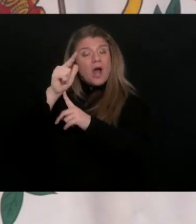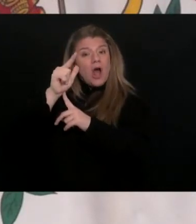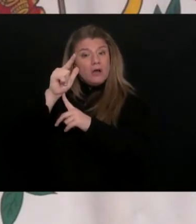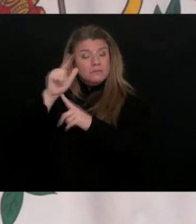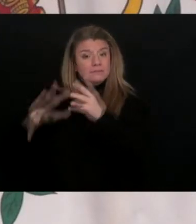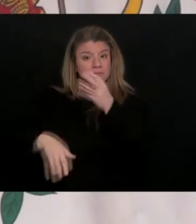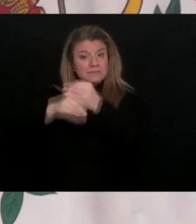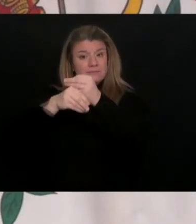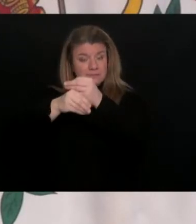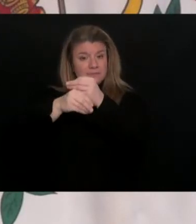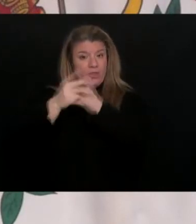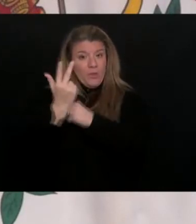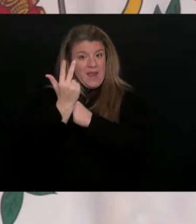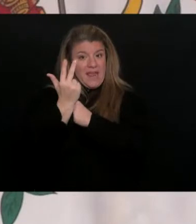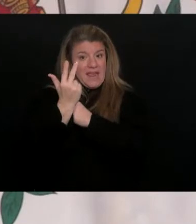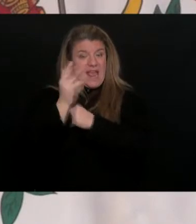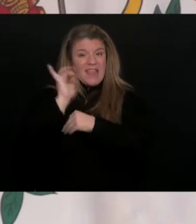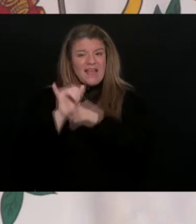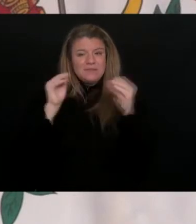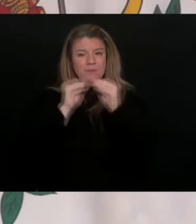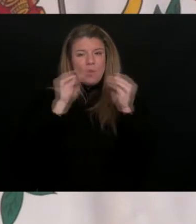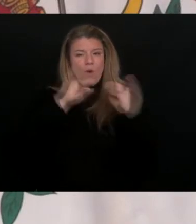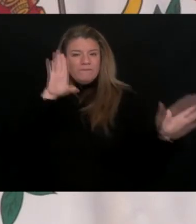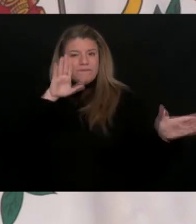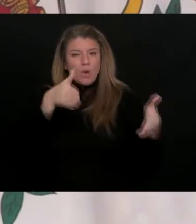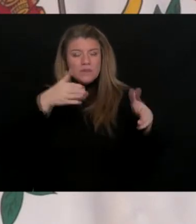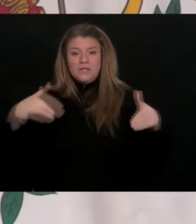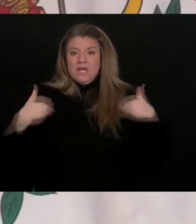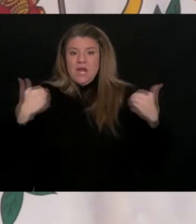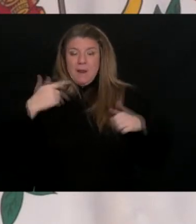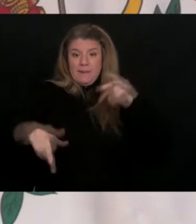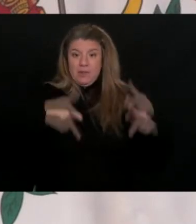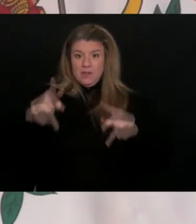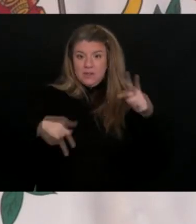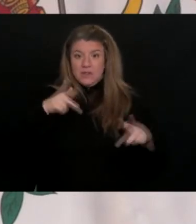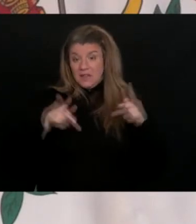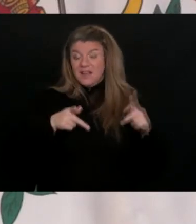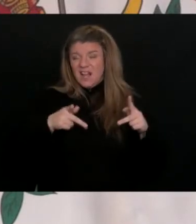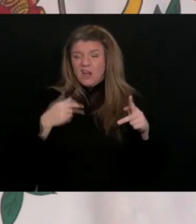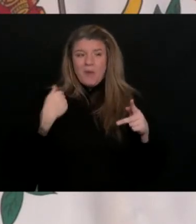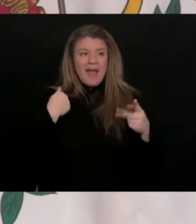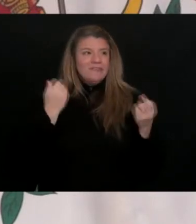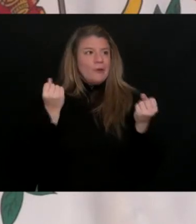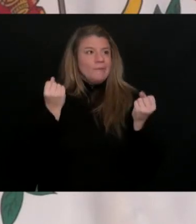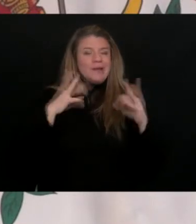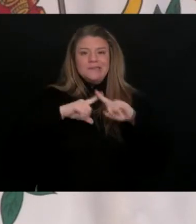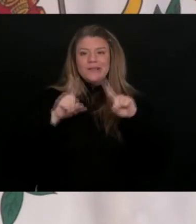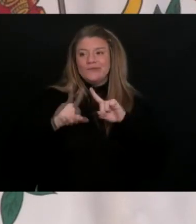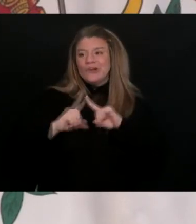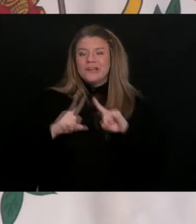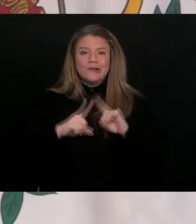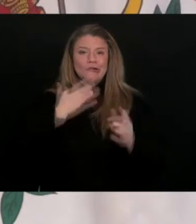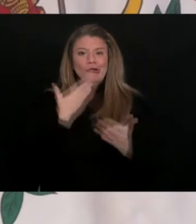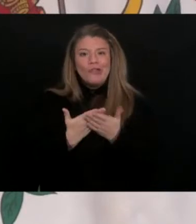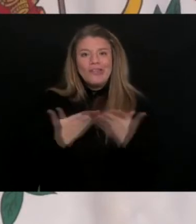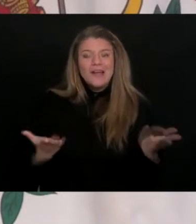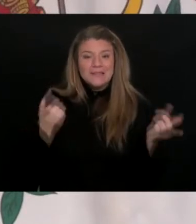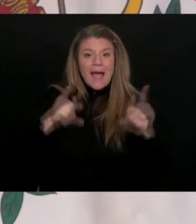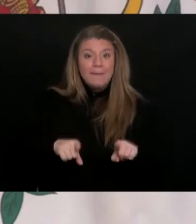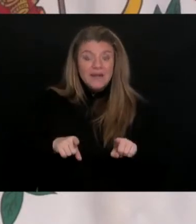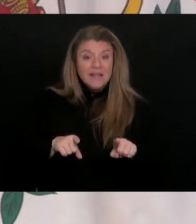that was targeted at our younger people and everything. And there's all kinds of good stuff happening.